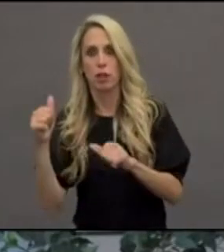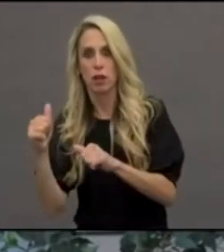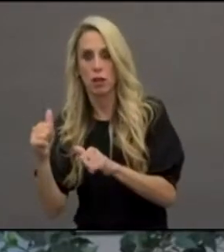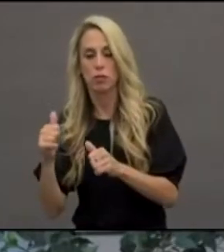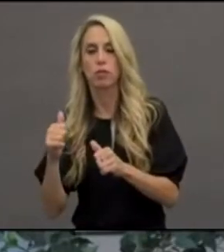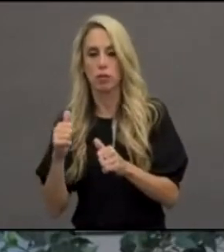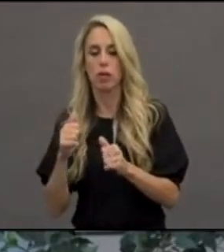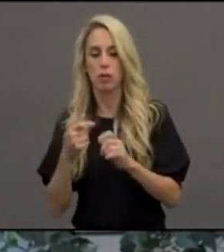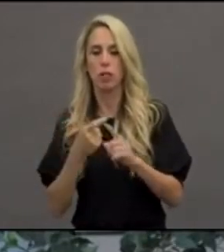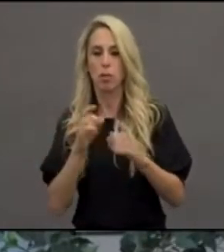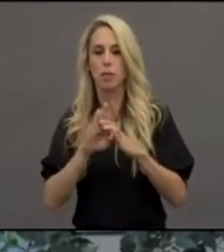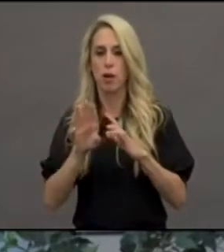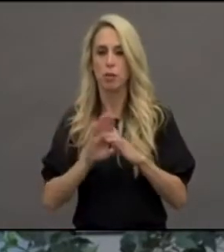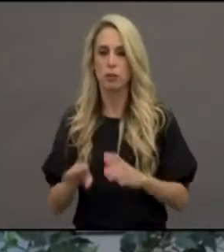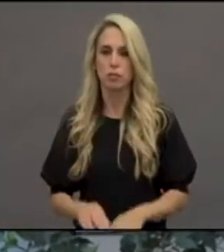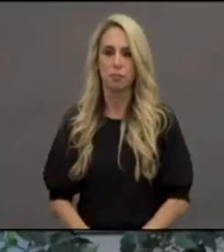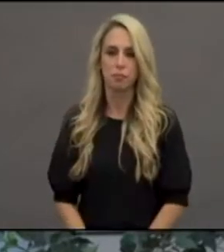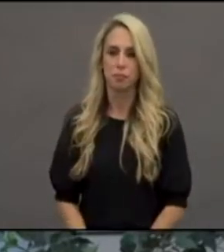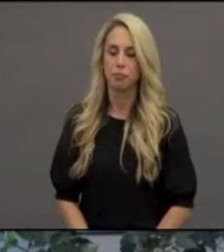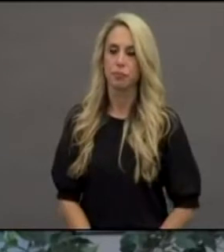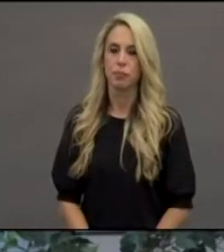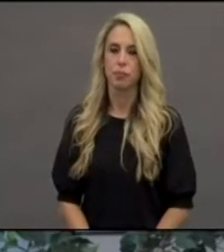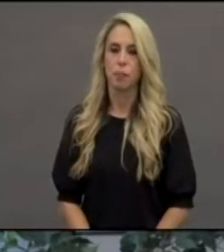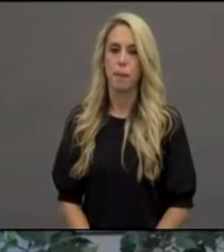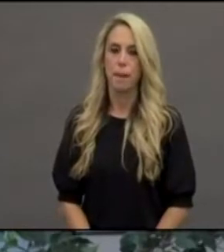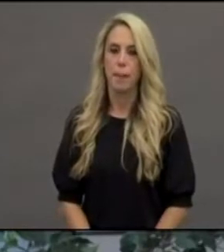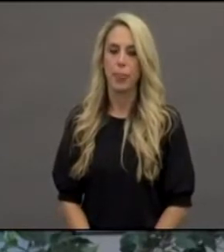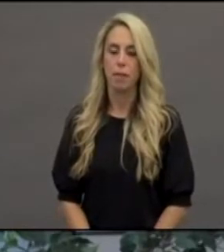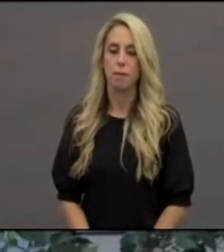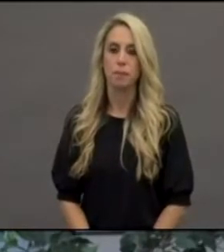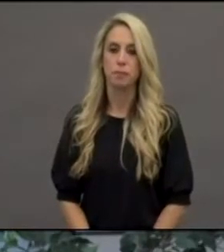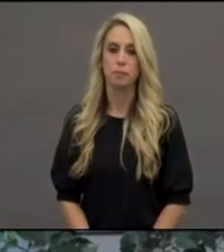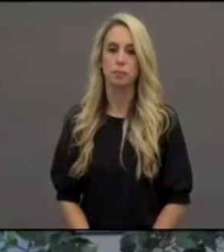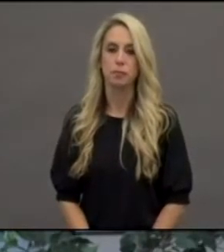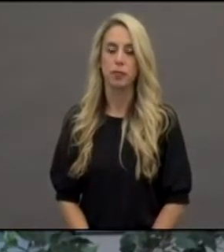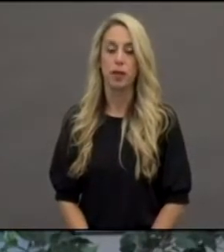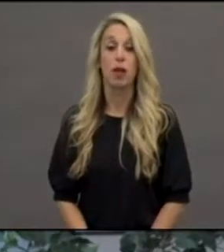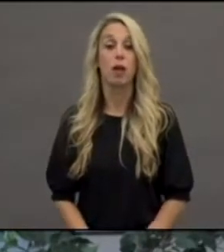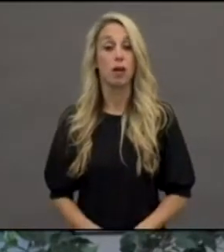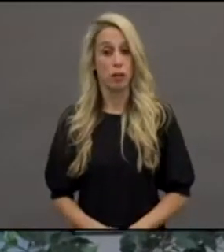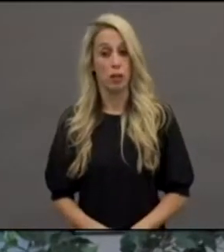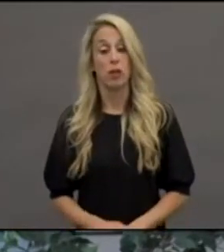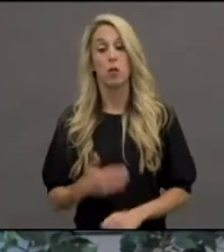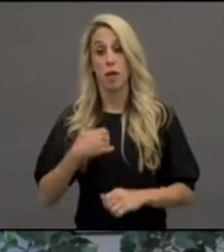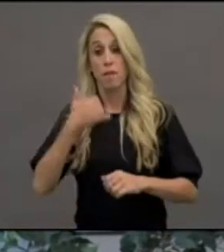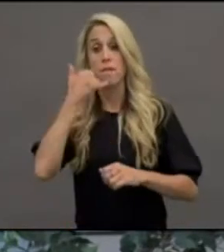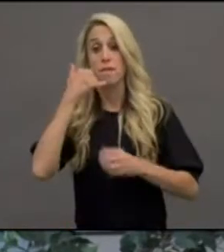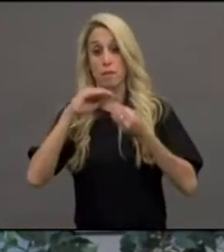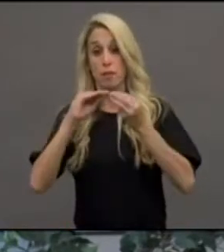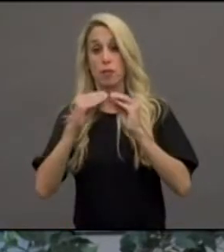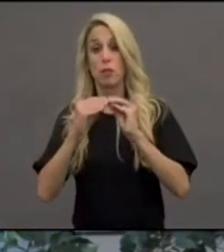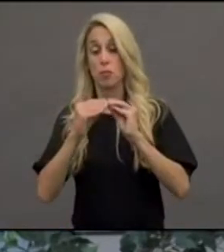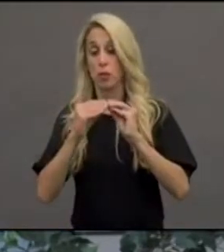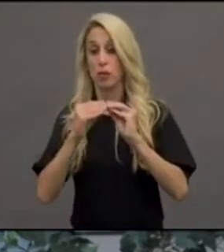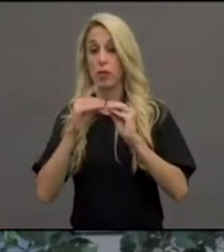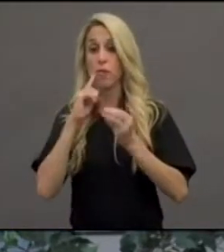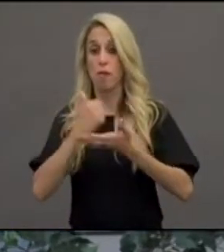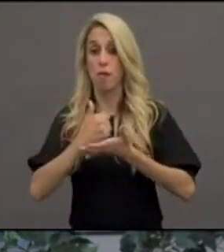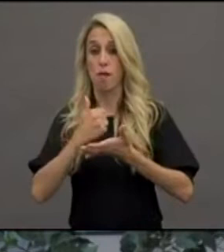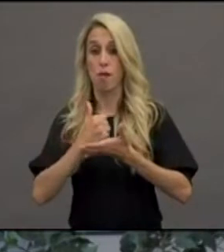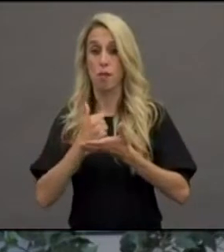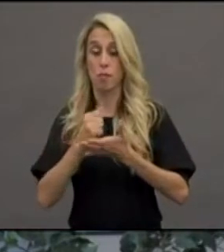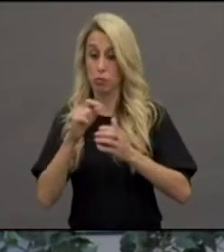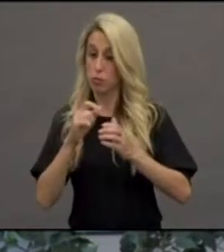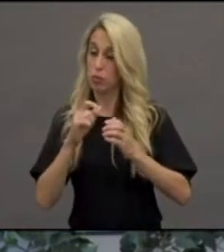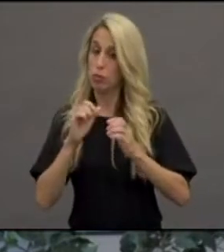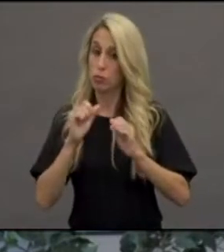by the evacuation order. Now, we have a hotline here that you